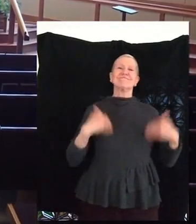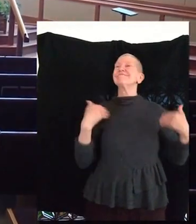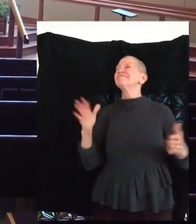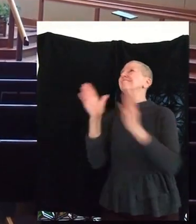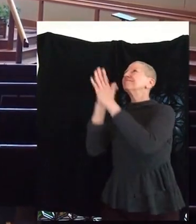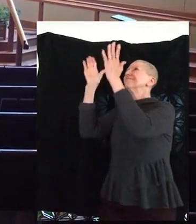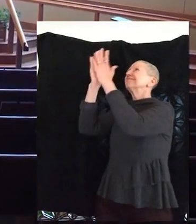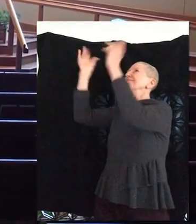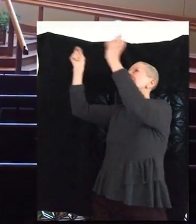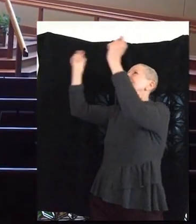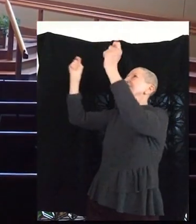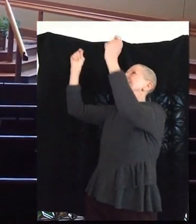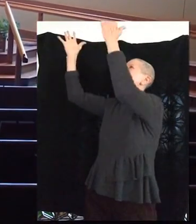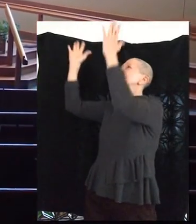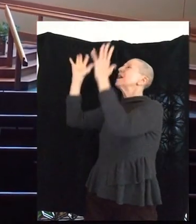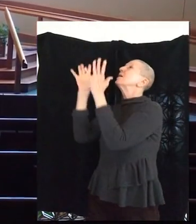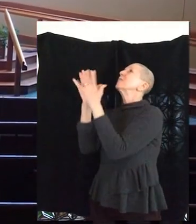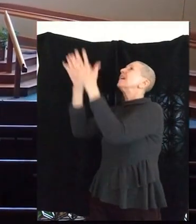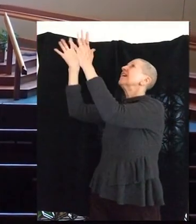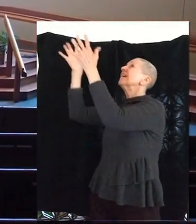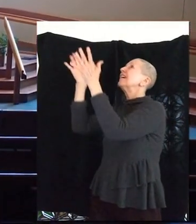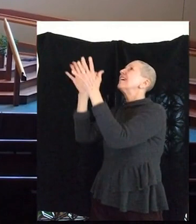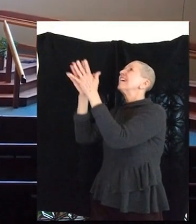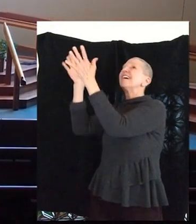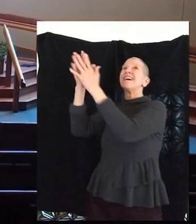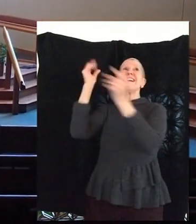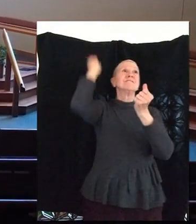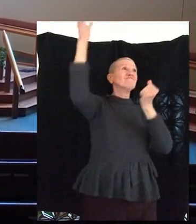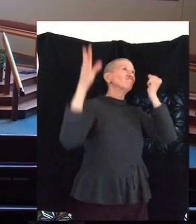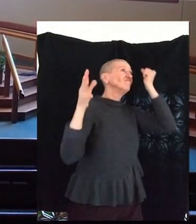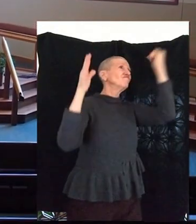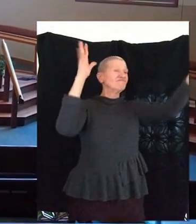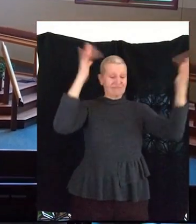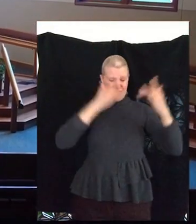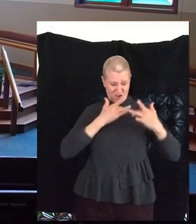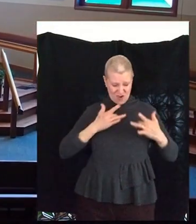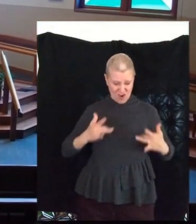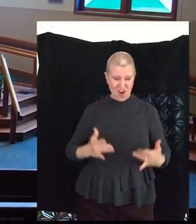gladness. Alleluia, we sing your praises. All our hearts are filled with